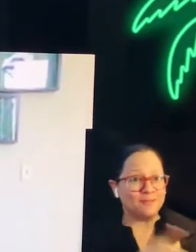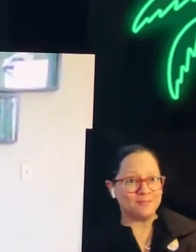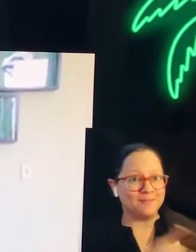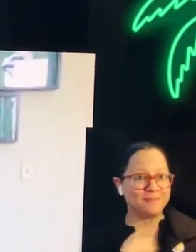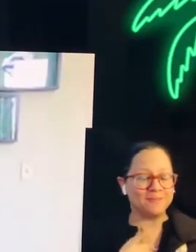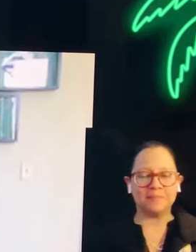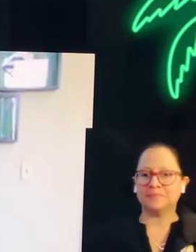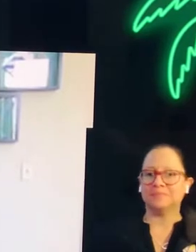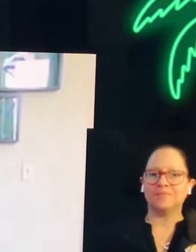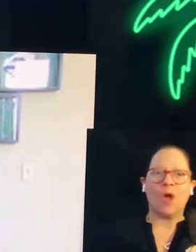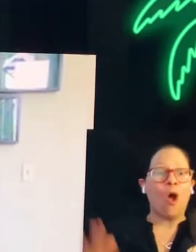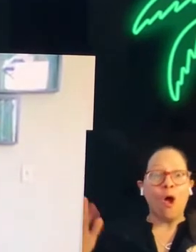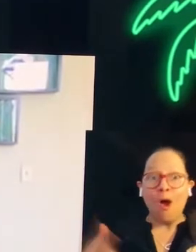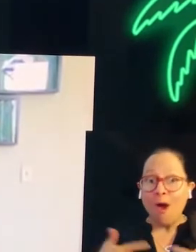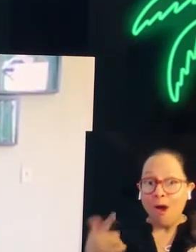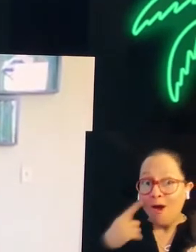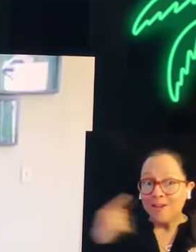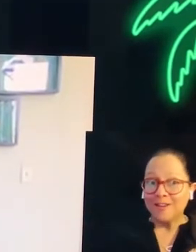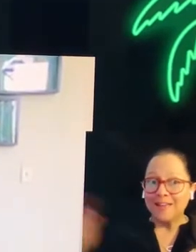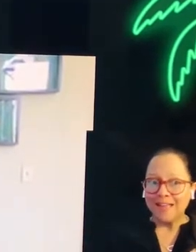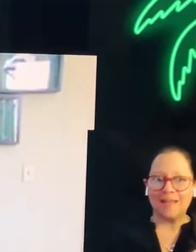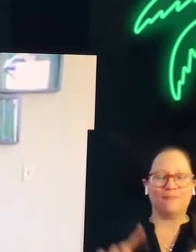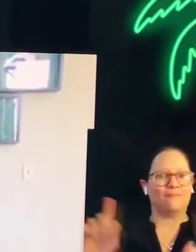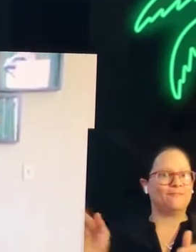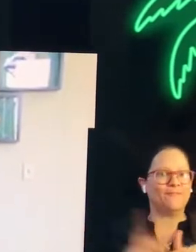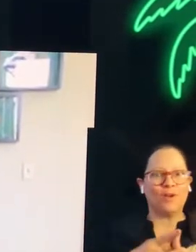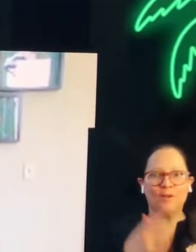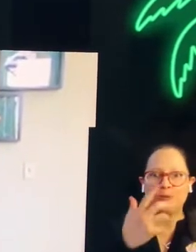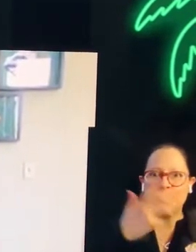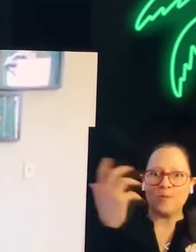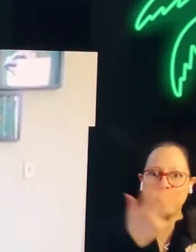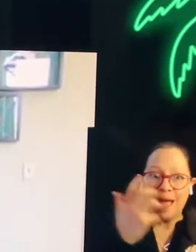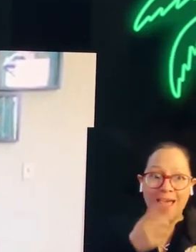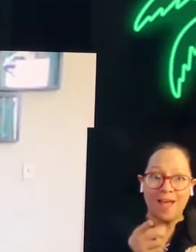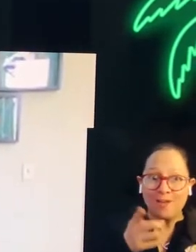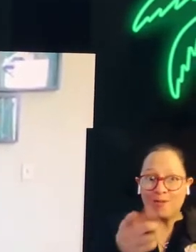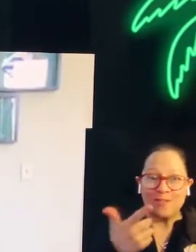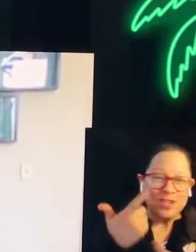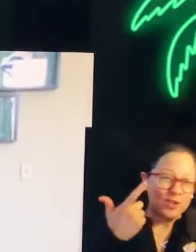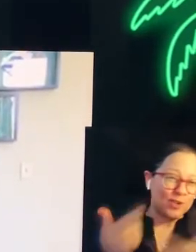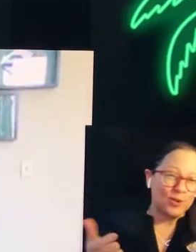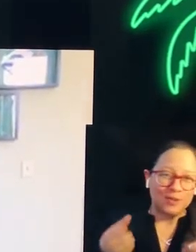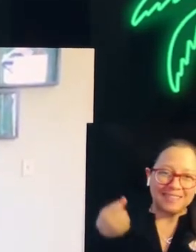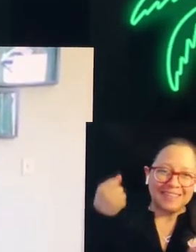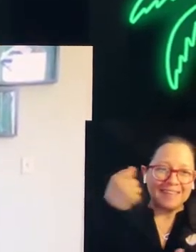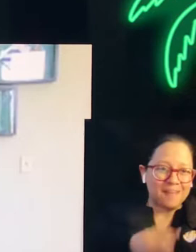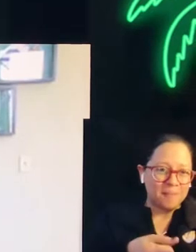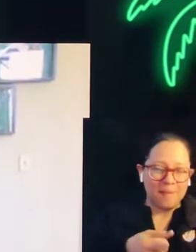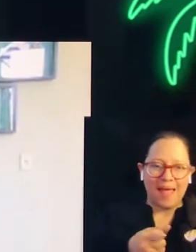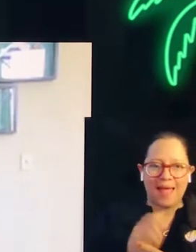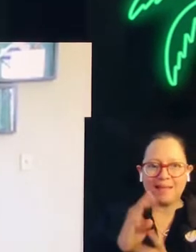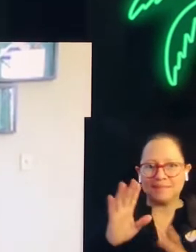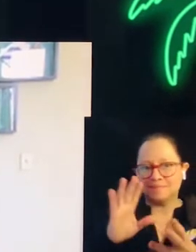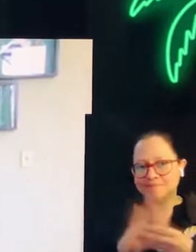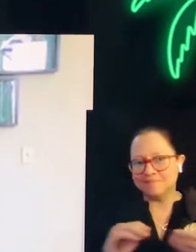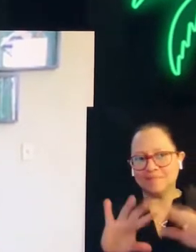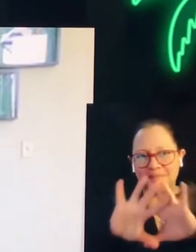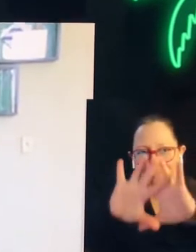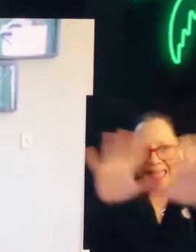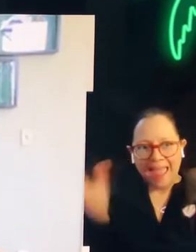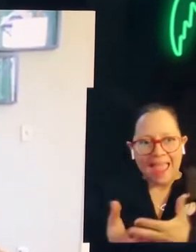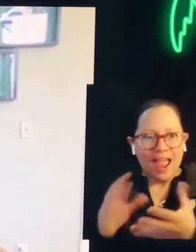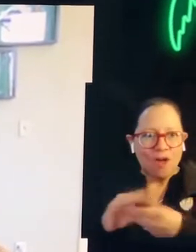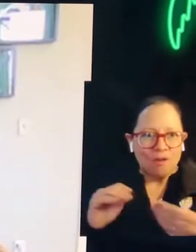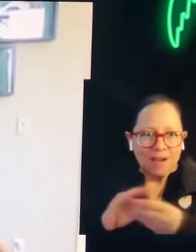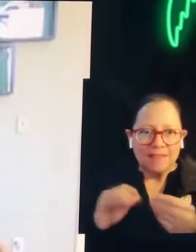to have you. So first off, wow, you've had such an impact on crafting narratives and pitching talent over the